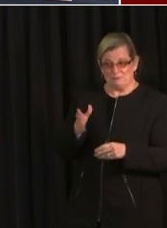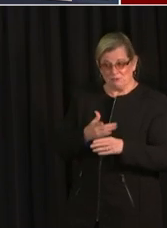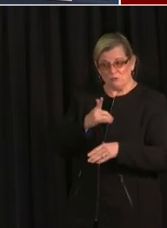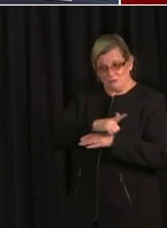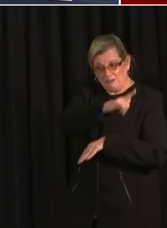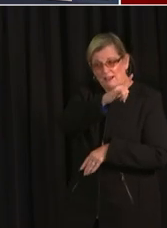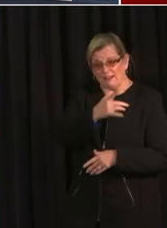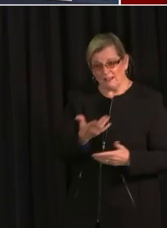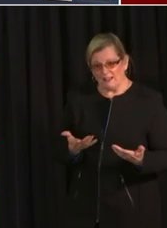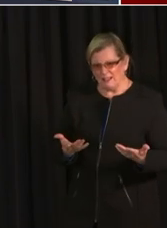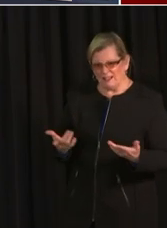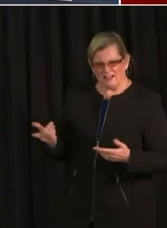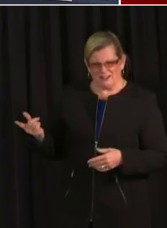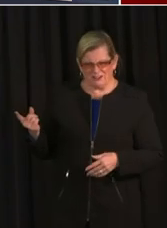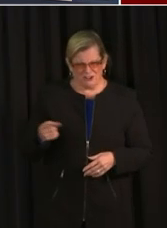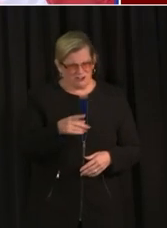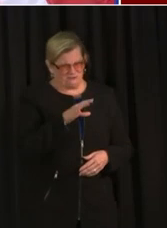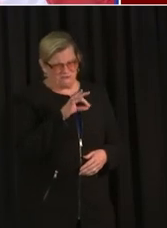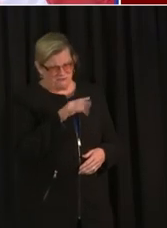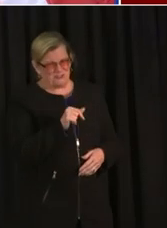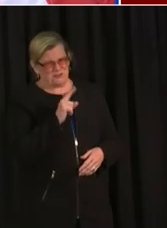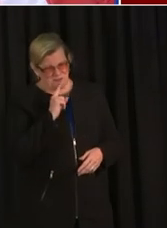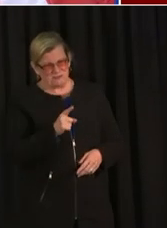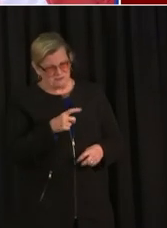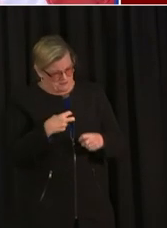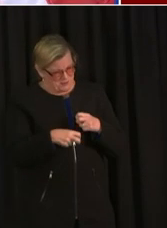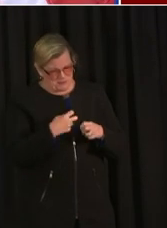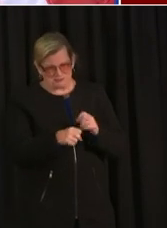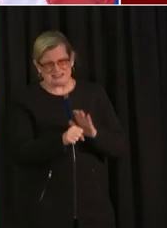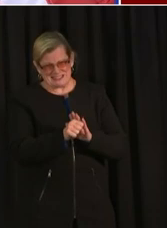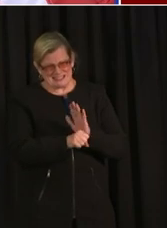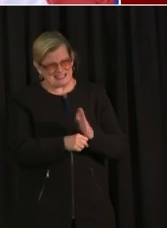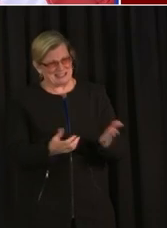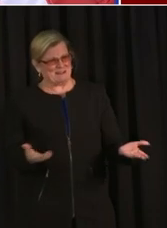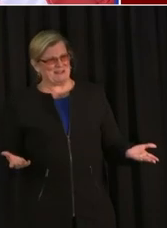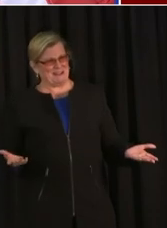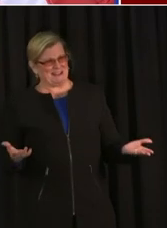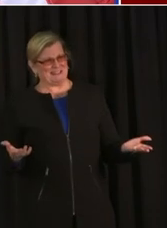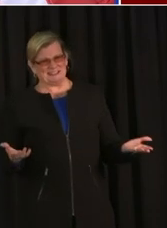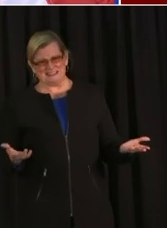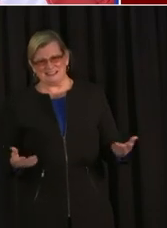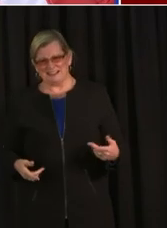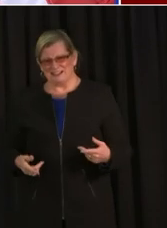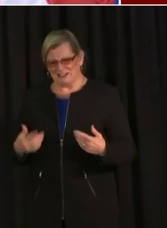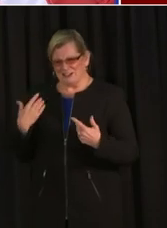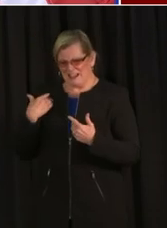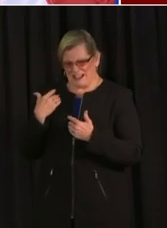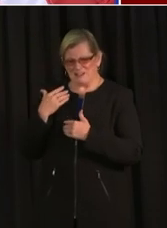And Florida gets it, because Florida has had these restrictions, you know, they've already had it.